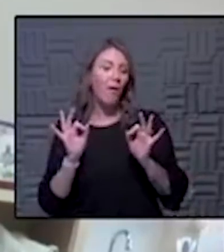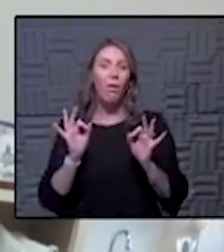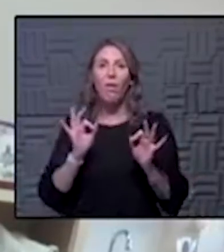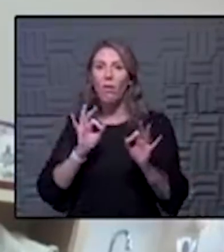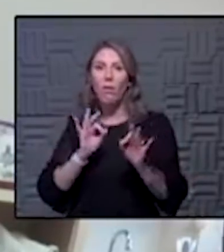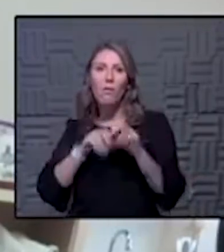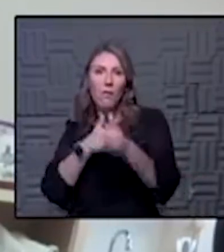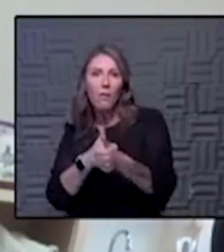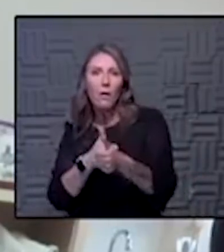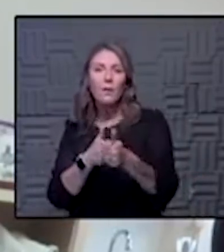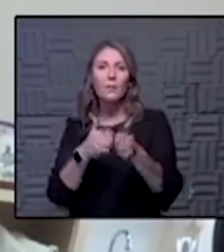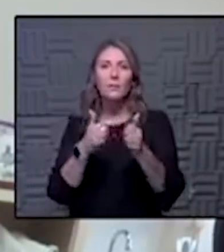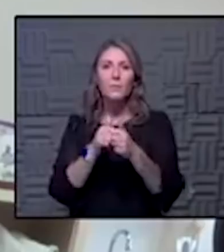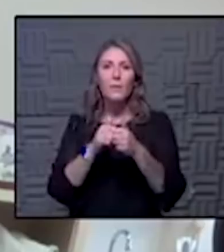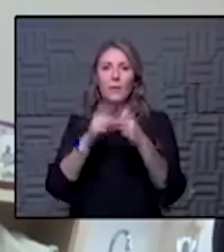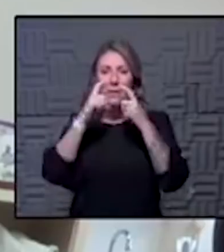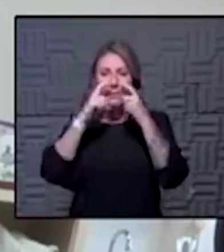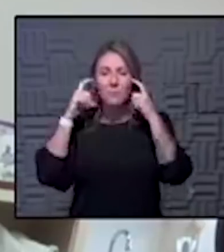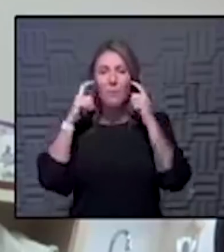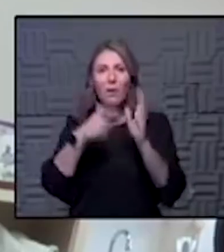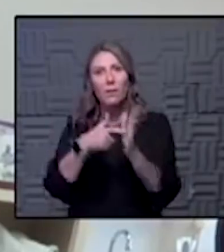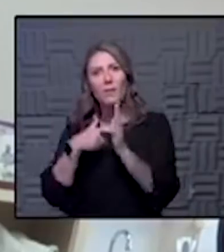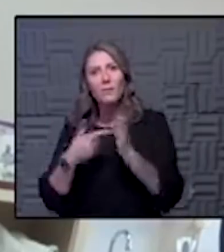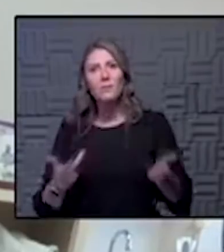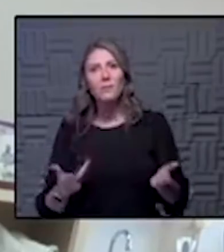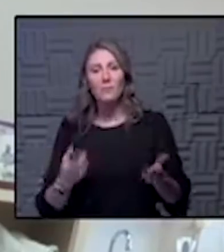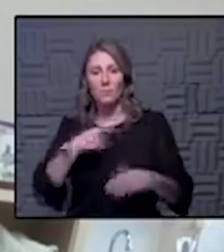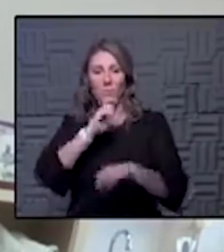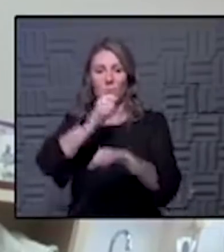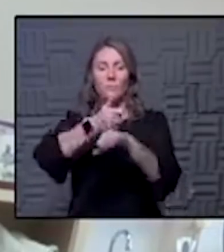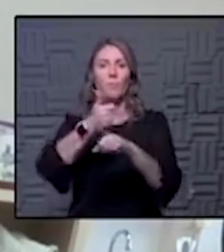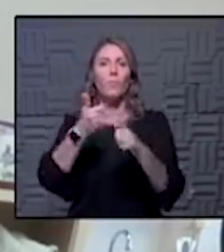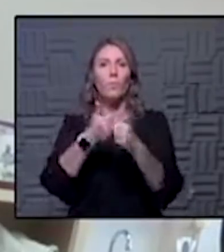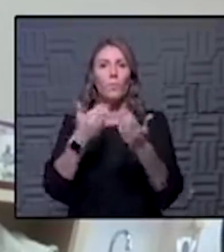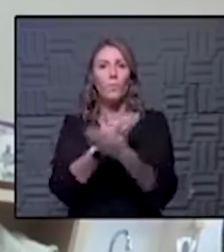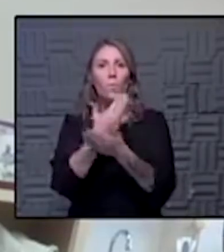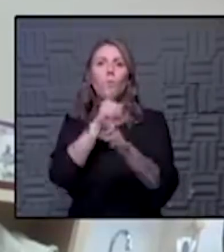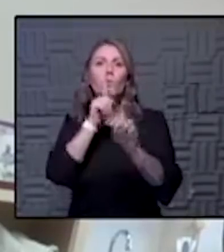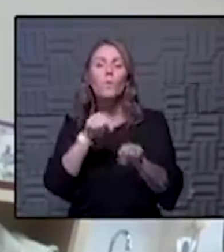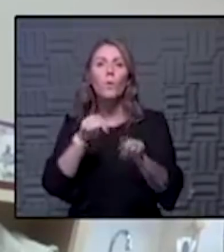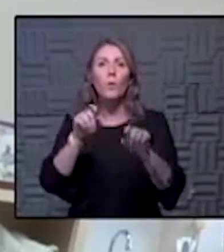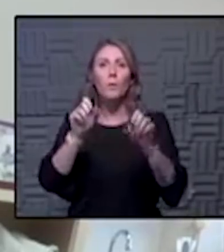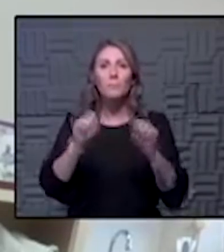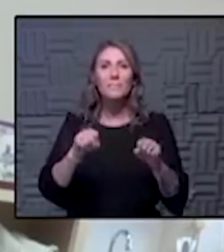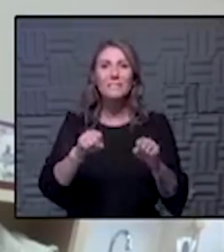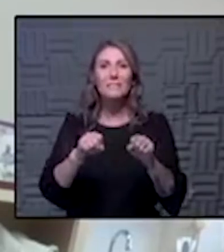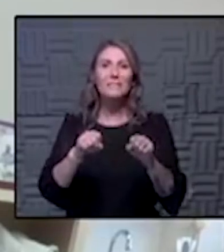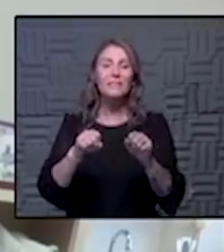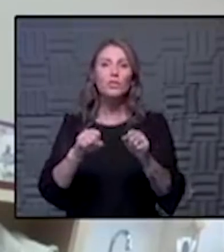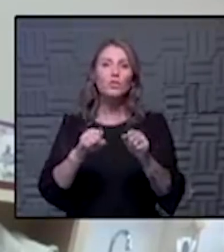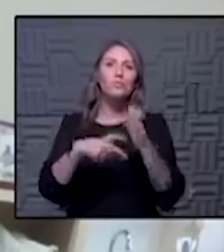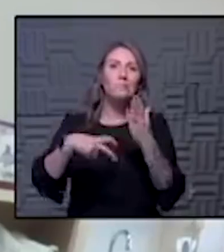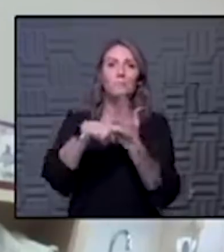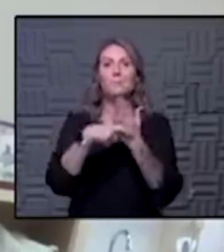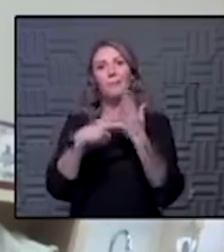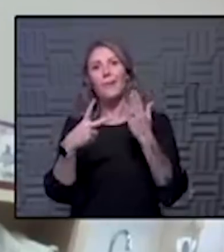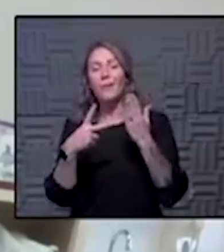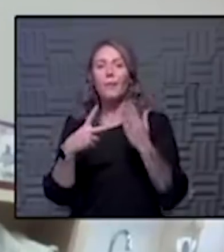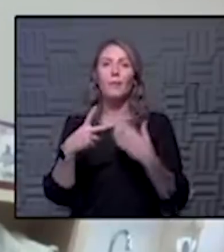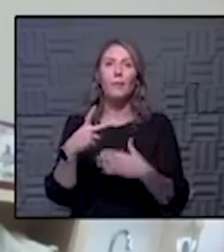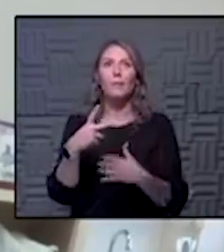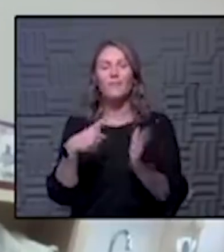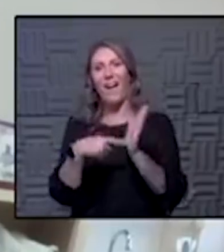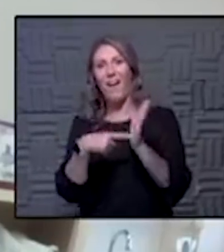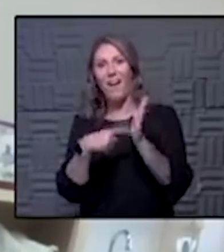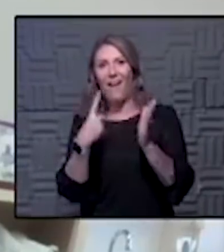mask mandate. We did implement with the new order a potential penalties for not wearing a mask,